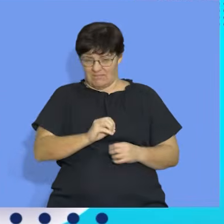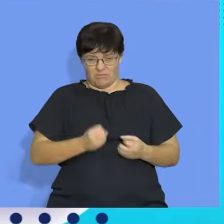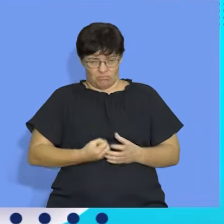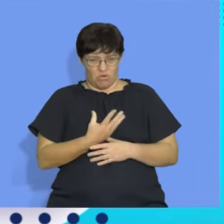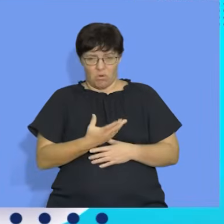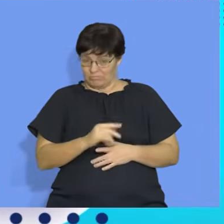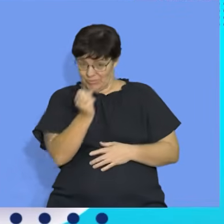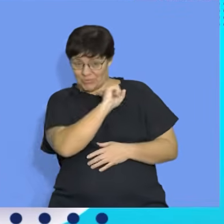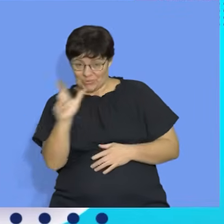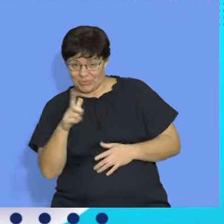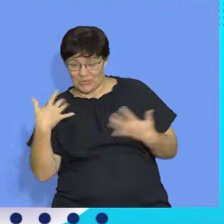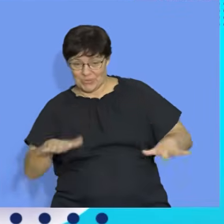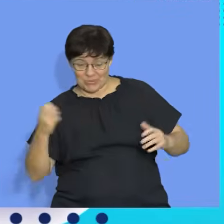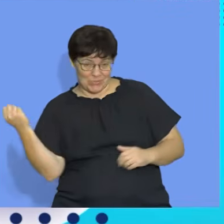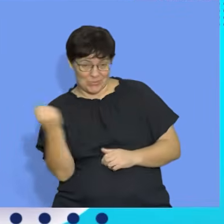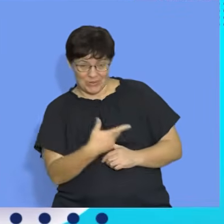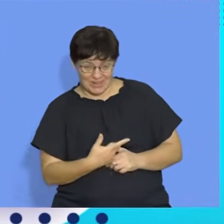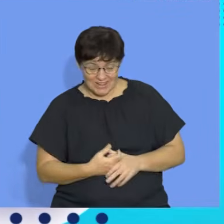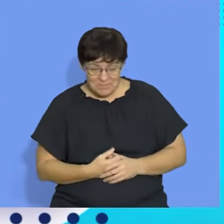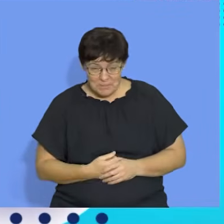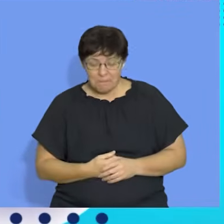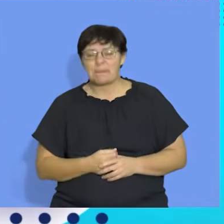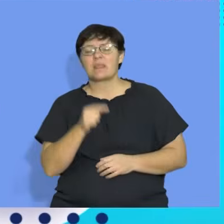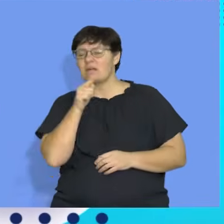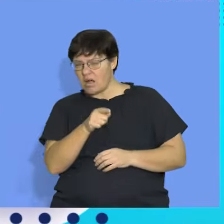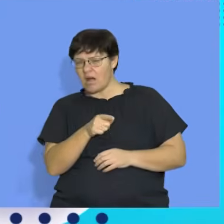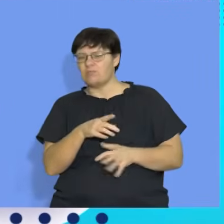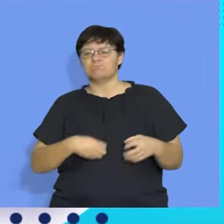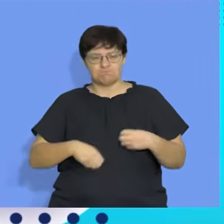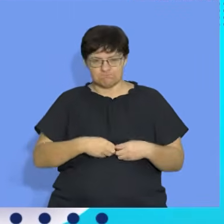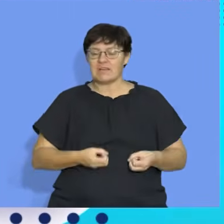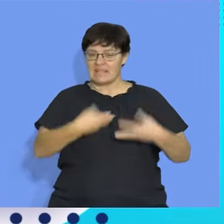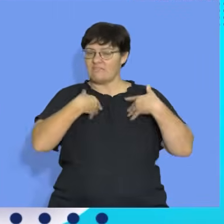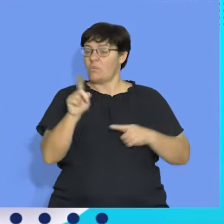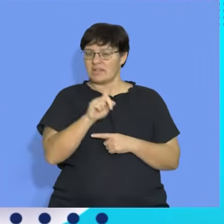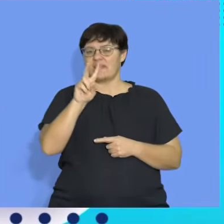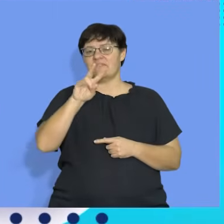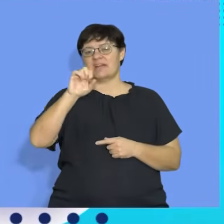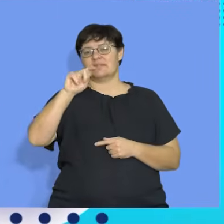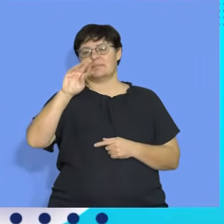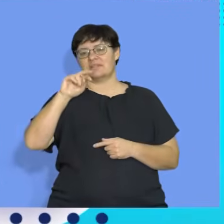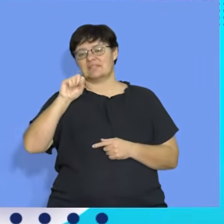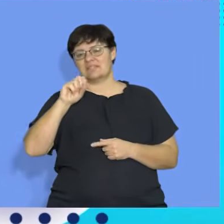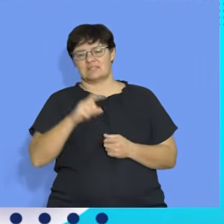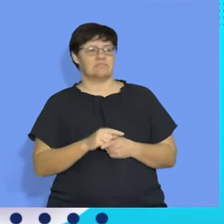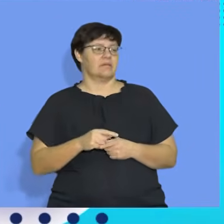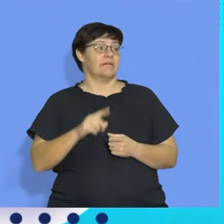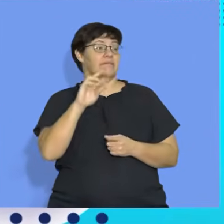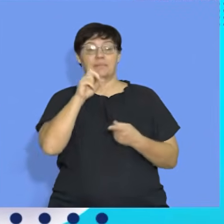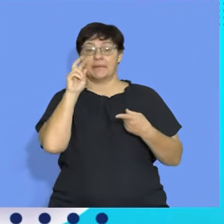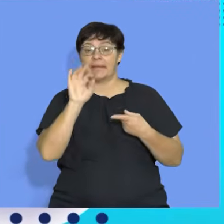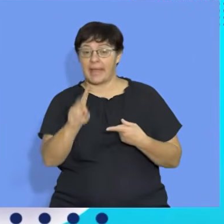really cool, all right? Because what happens is that they actually make some vitamins for us. So they make vitamin K